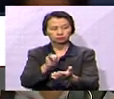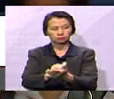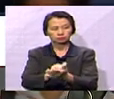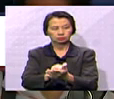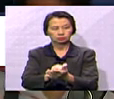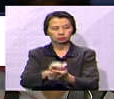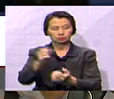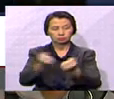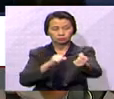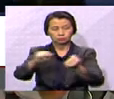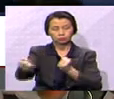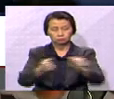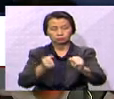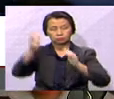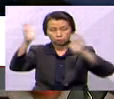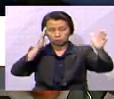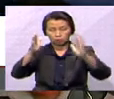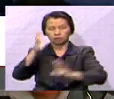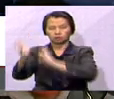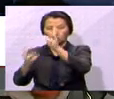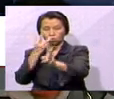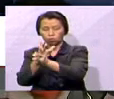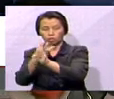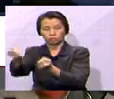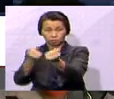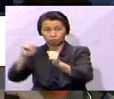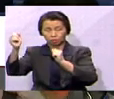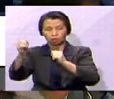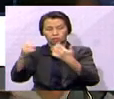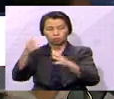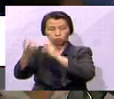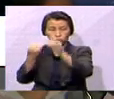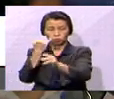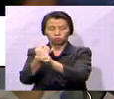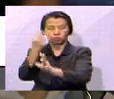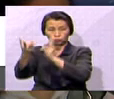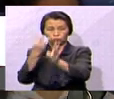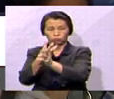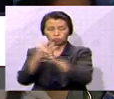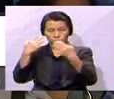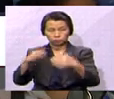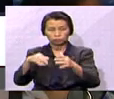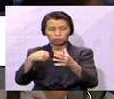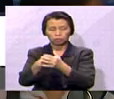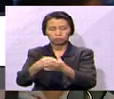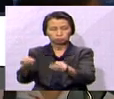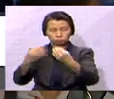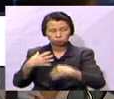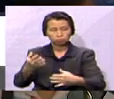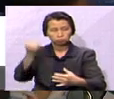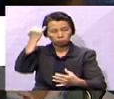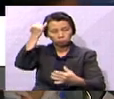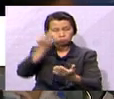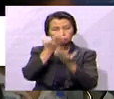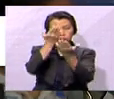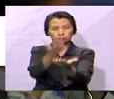the World Taekwondo Federation has culminated in a proposal